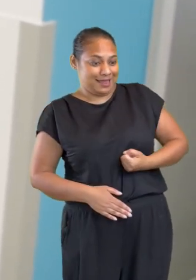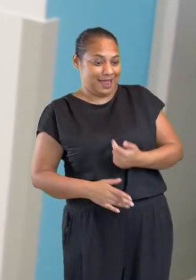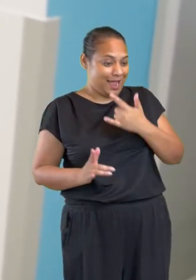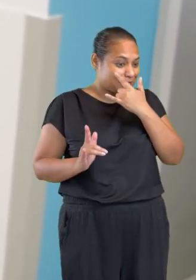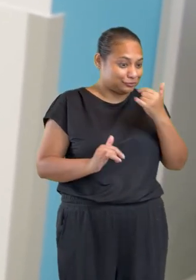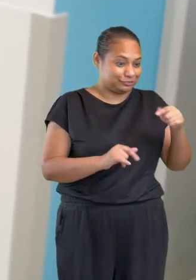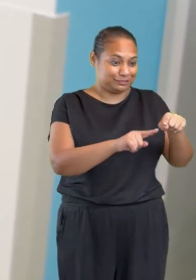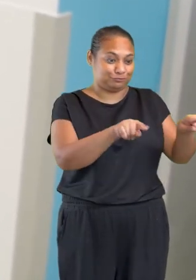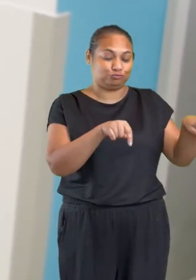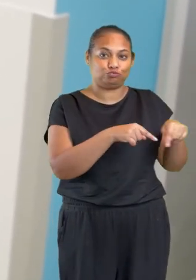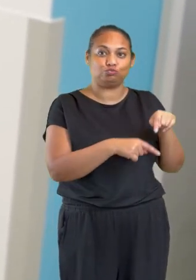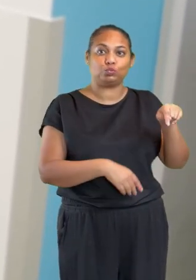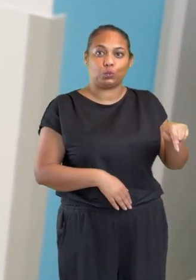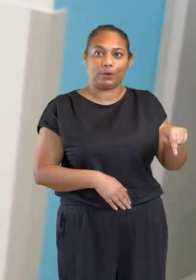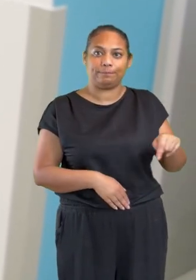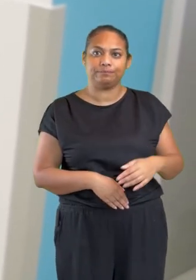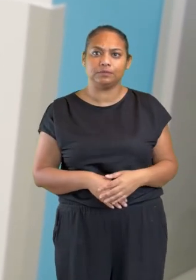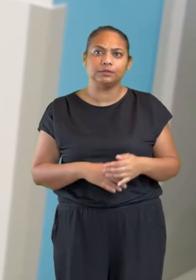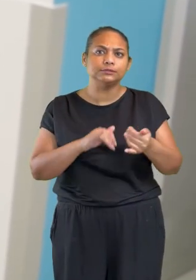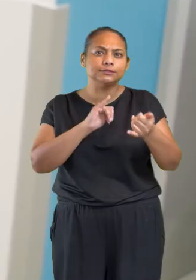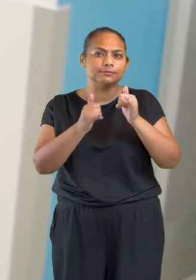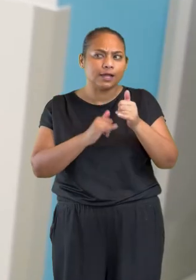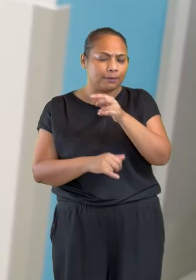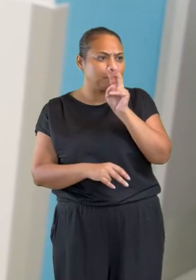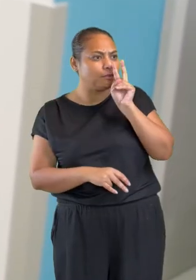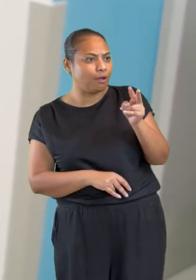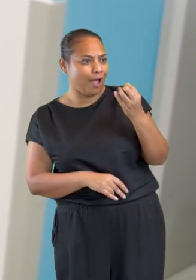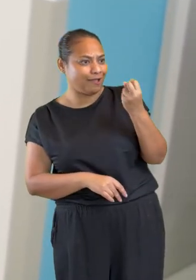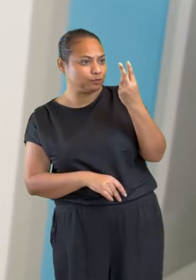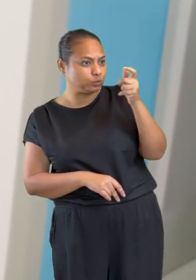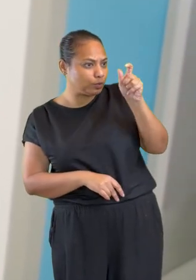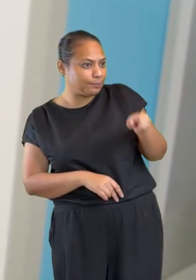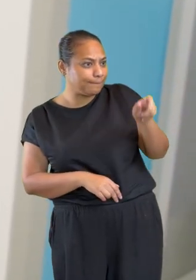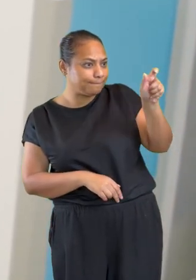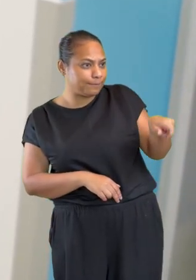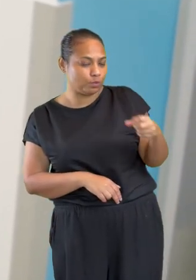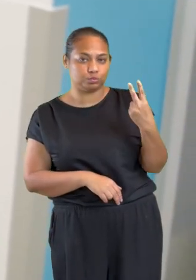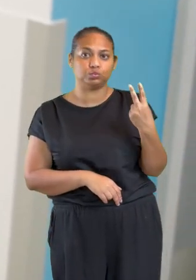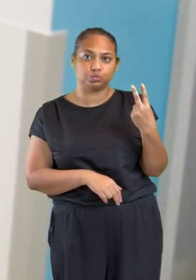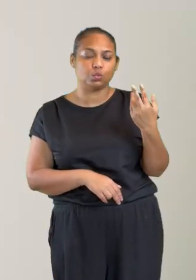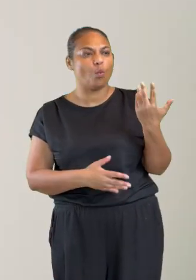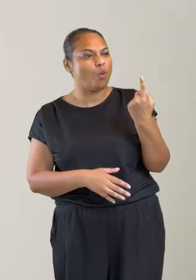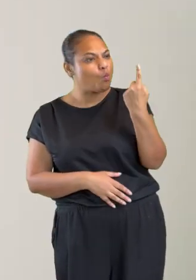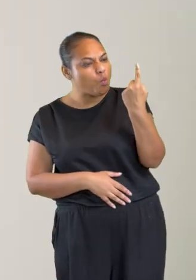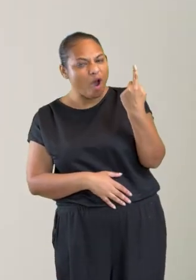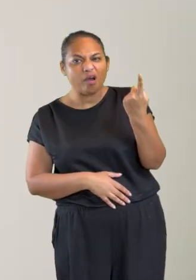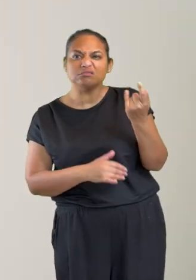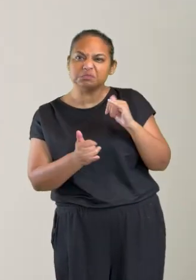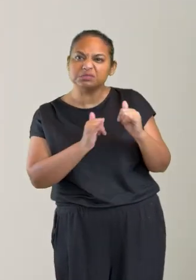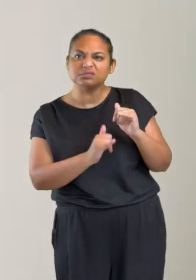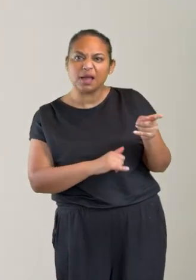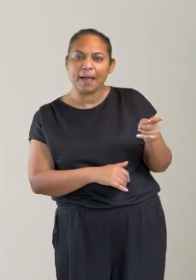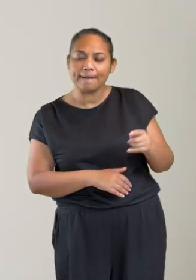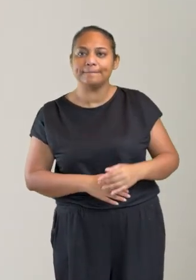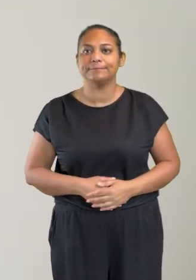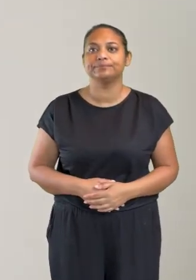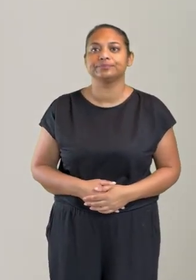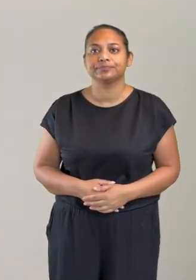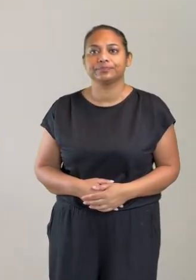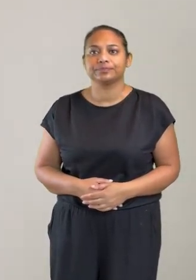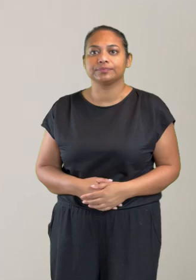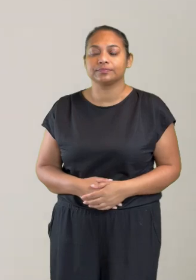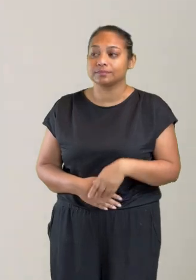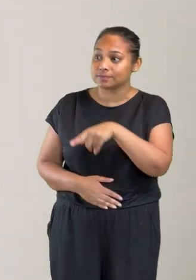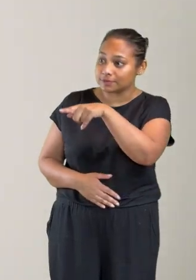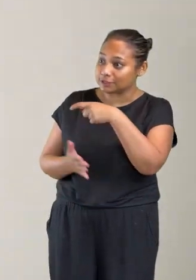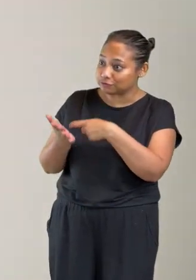your screening will take place. At most screening appointments, there will be 2 screeners present, but occasionally there will only